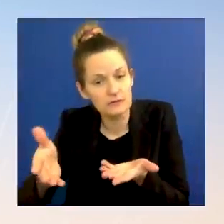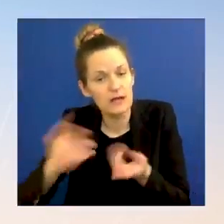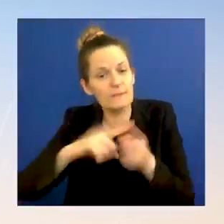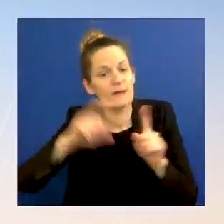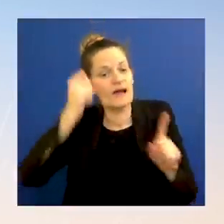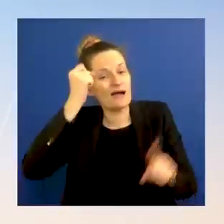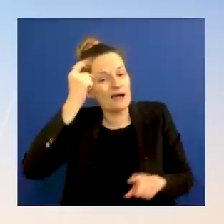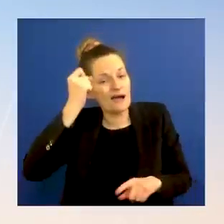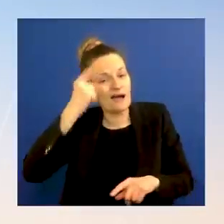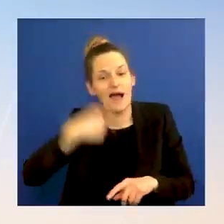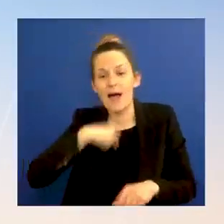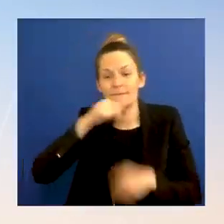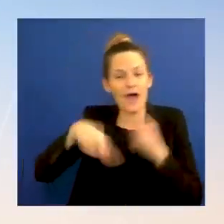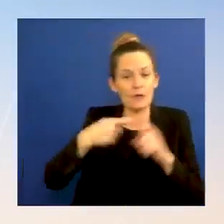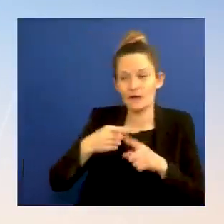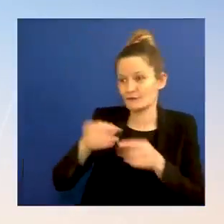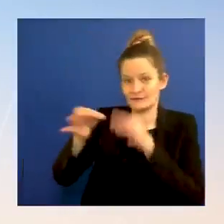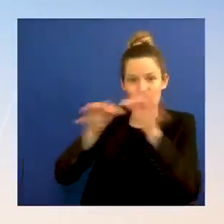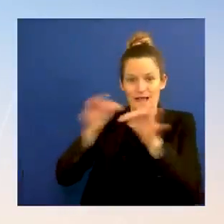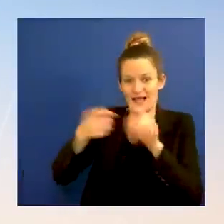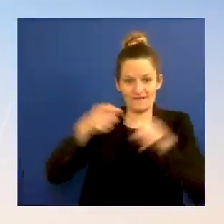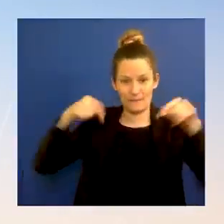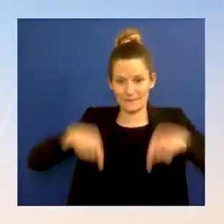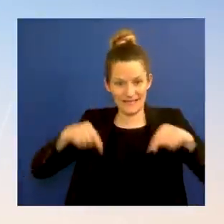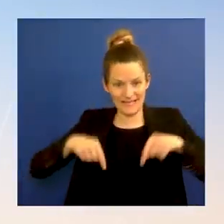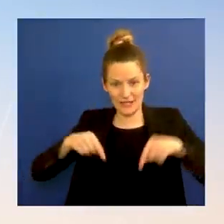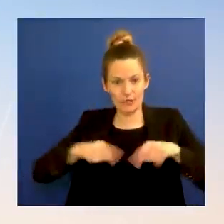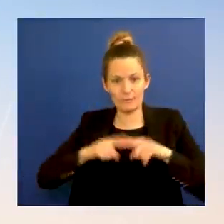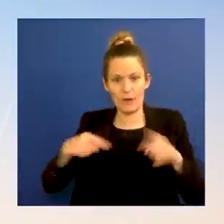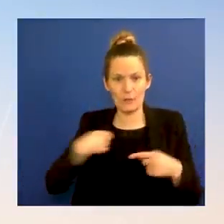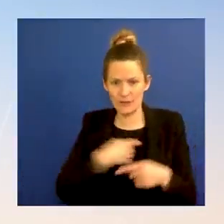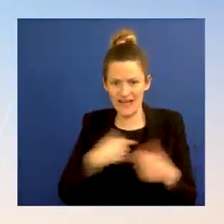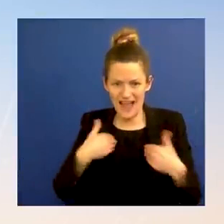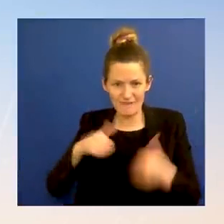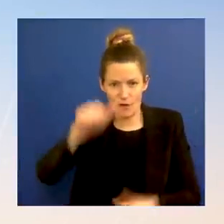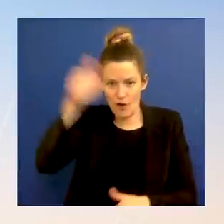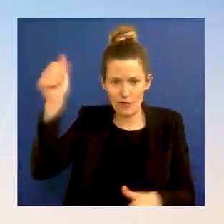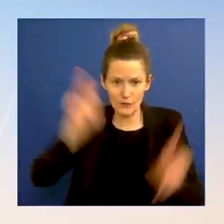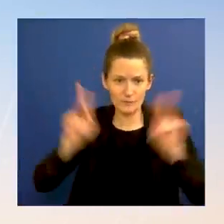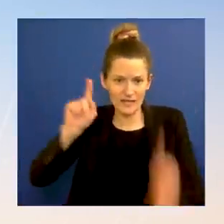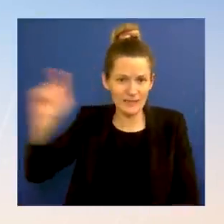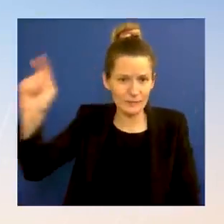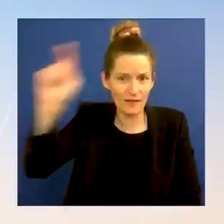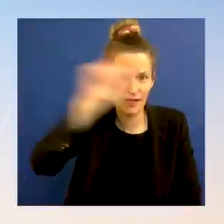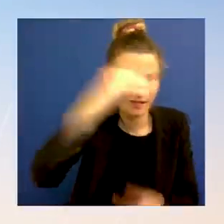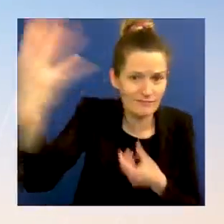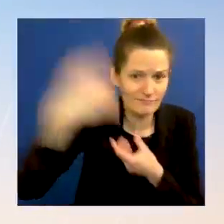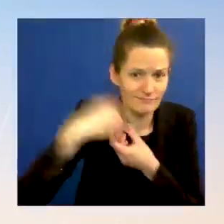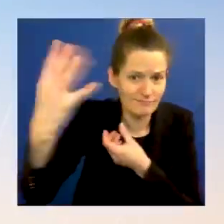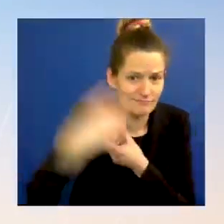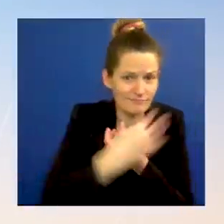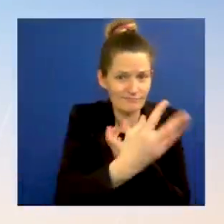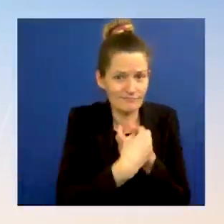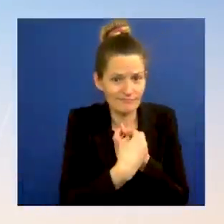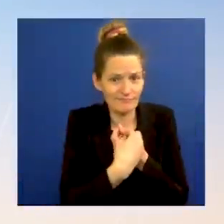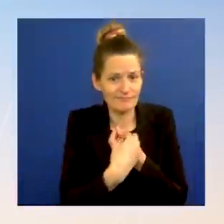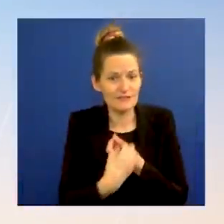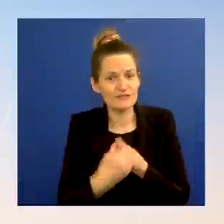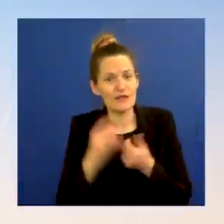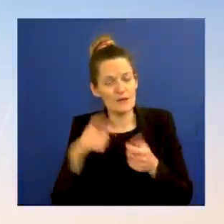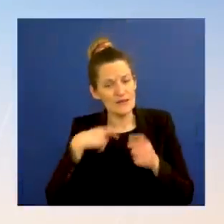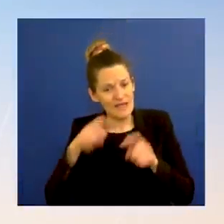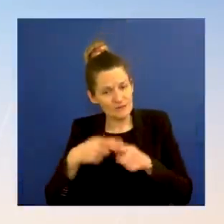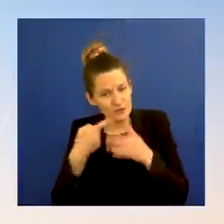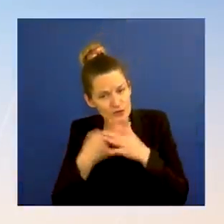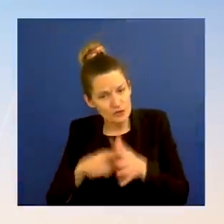it would look like. There are obvious steps that can be taken, humanitarian corridors, a ceasefire. Those would all be welcome steps. But in terms of